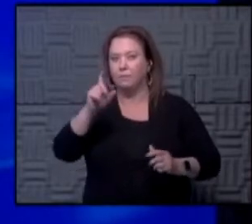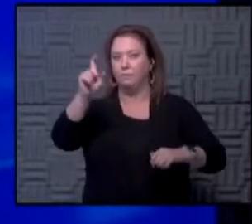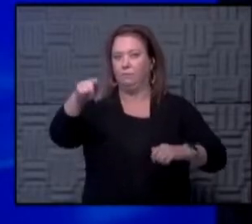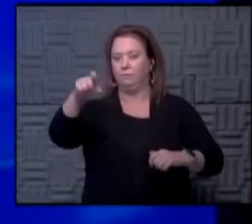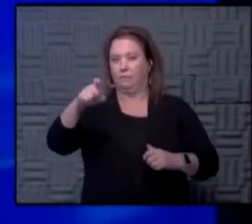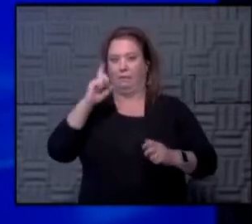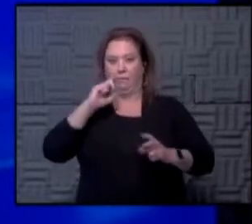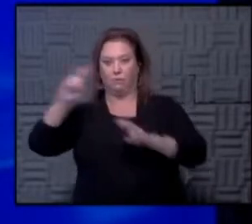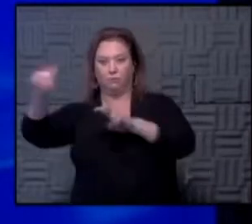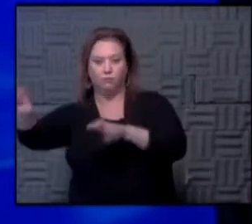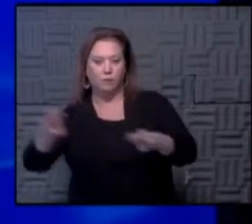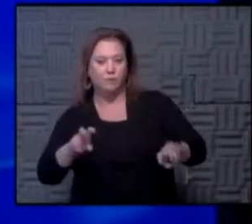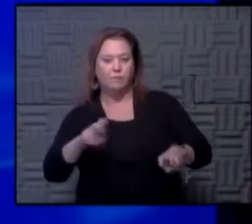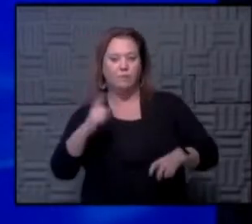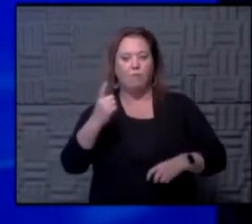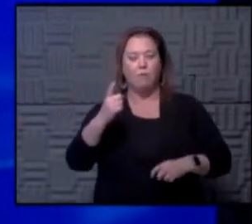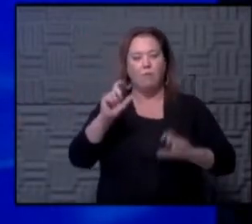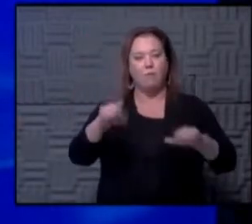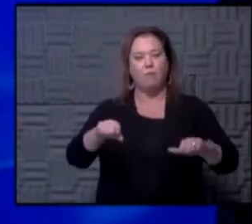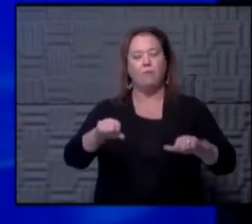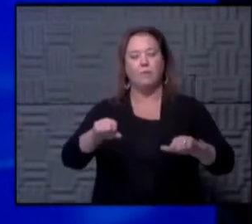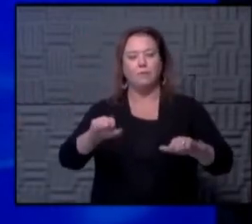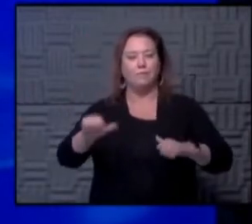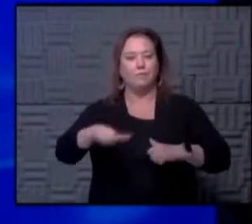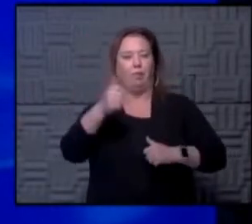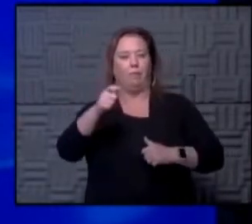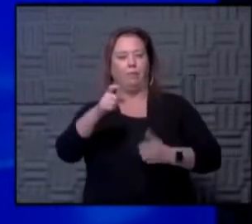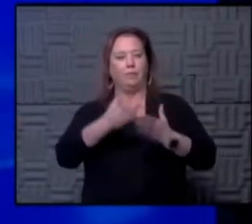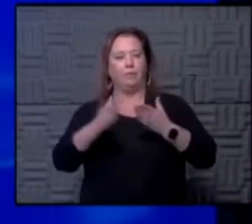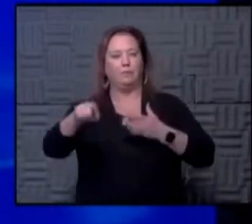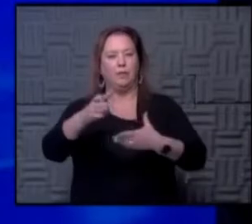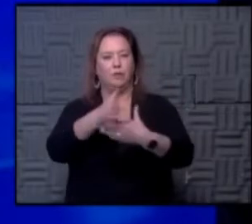need to share to make sure you're all aware of. So